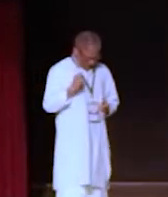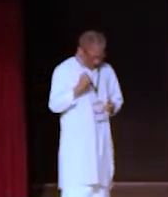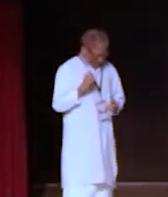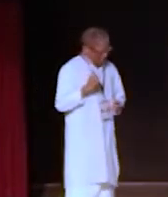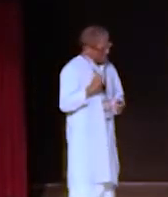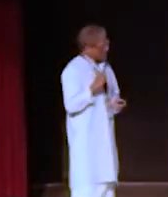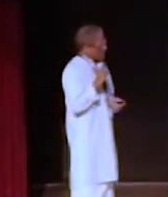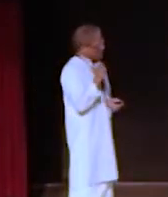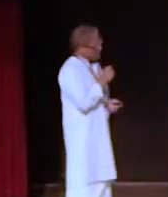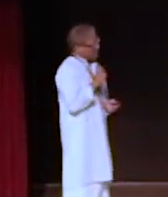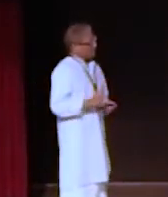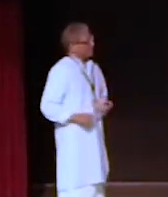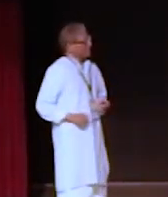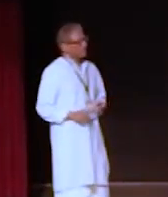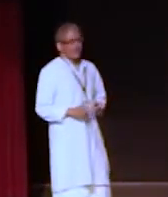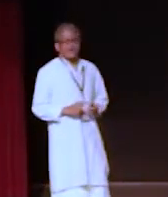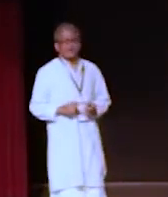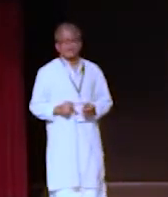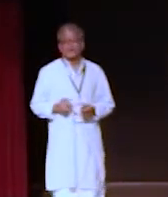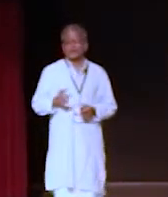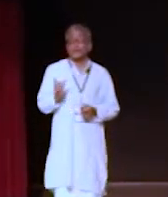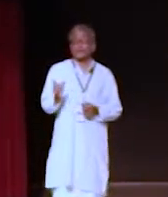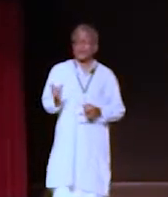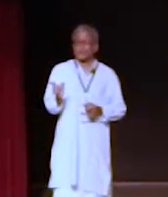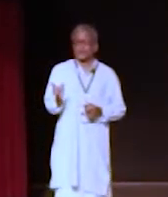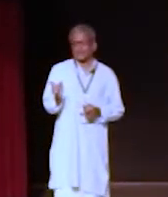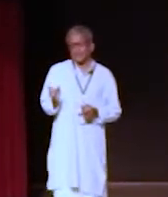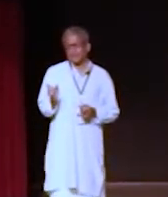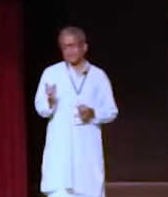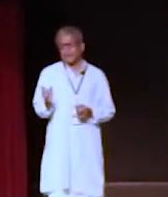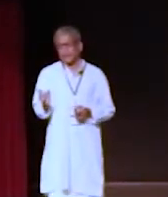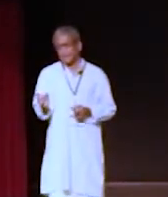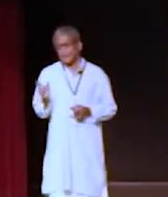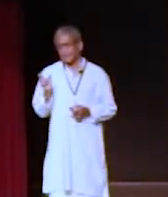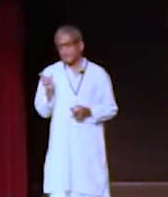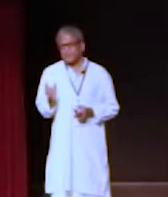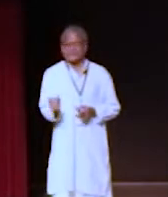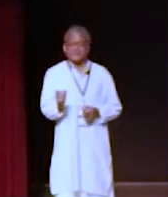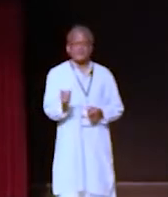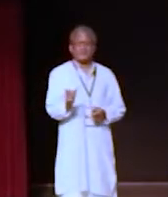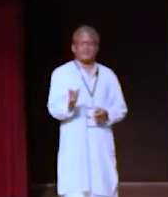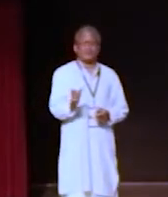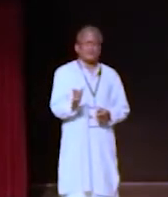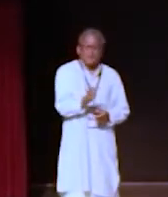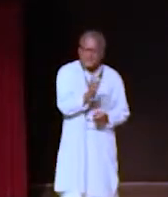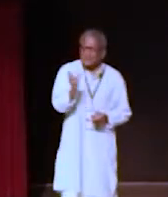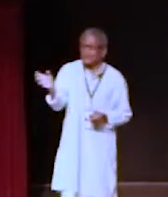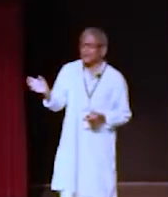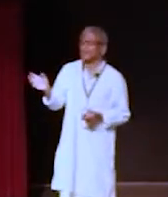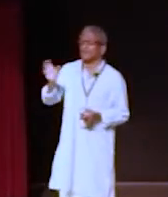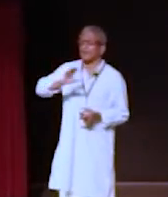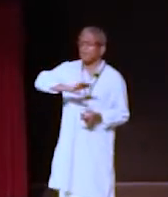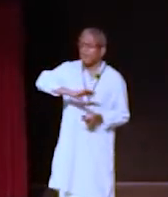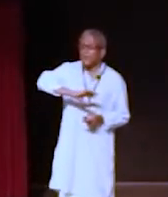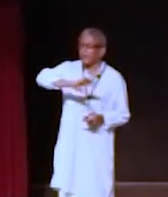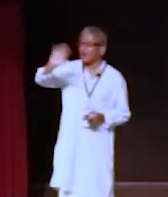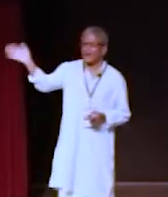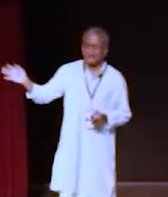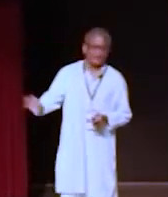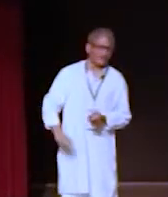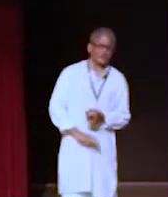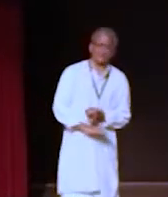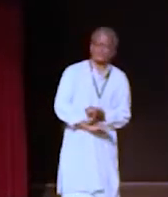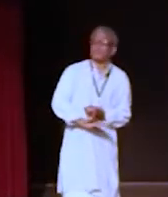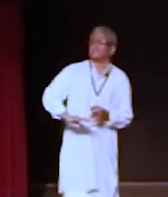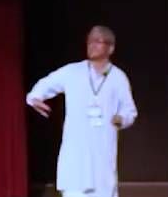what happened this time is that during the pandemic, as all of us know, people with disabilities were completely cut off from